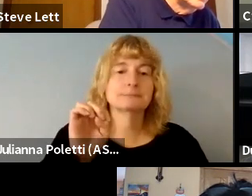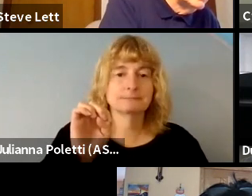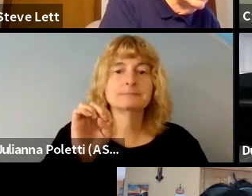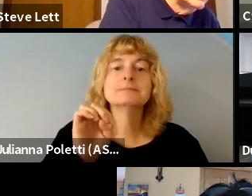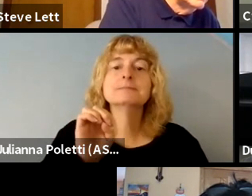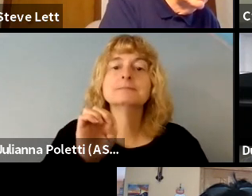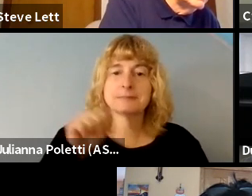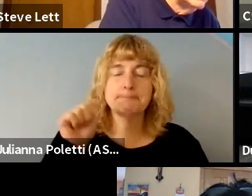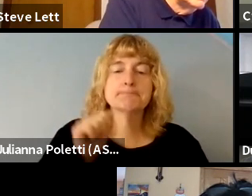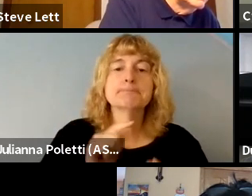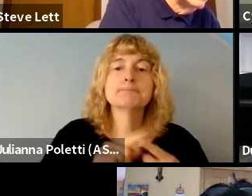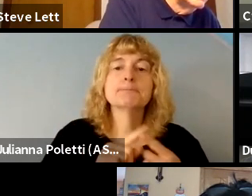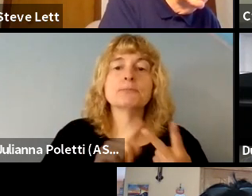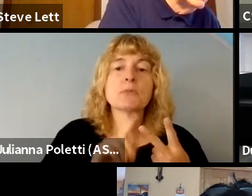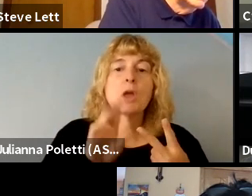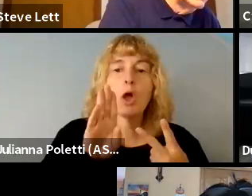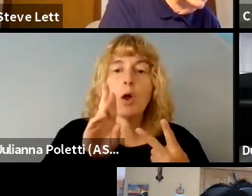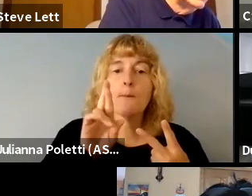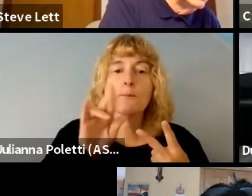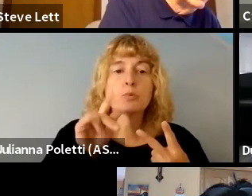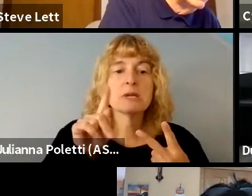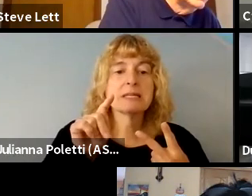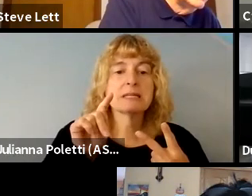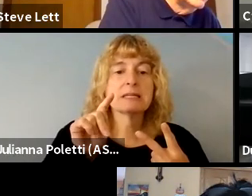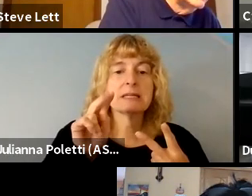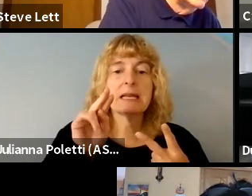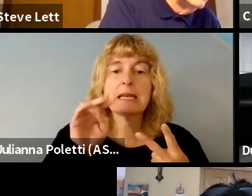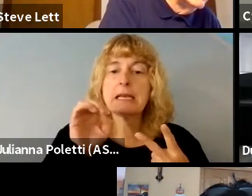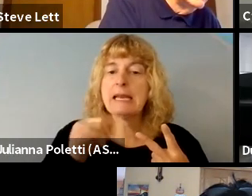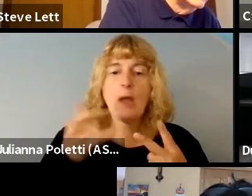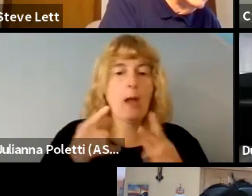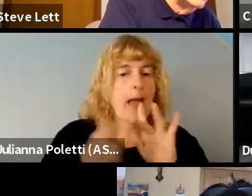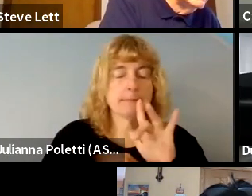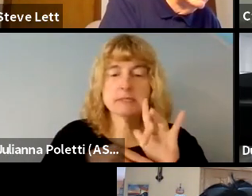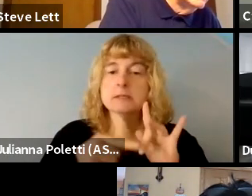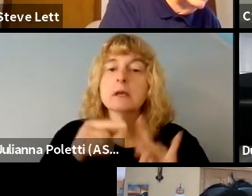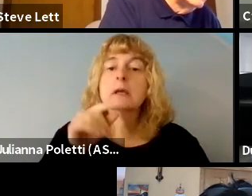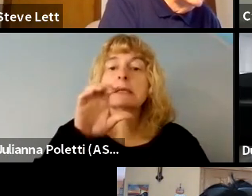Brittany Kellum is currently absent. Cynthia Orton.